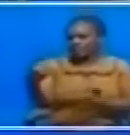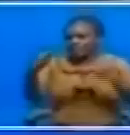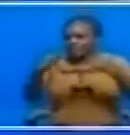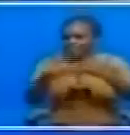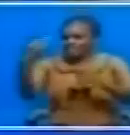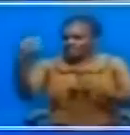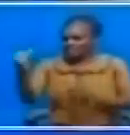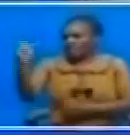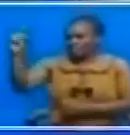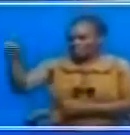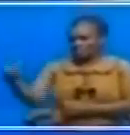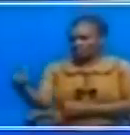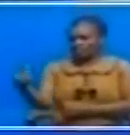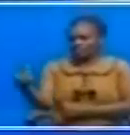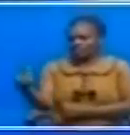680,000.